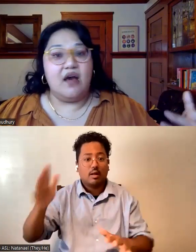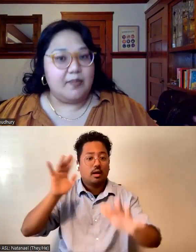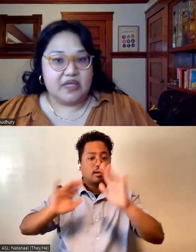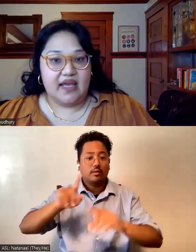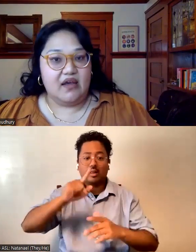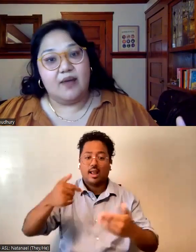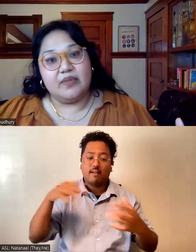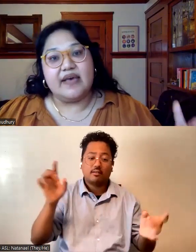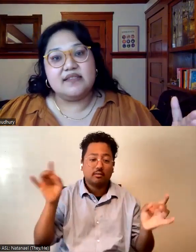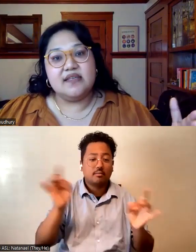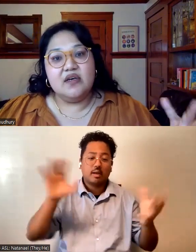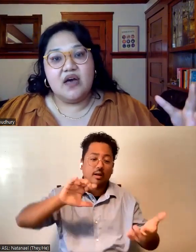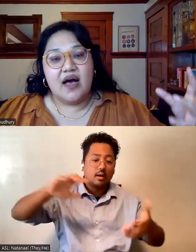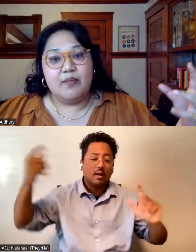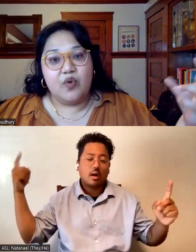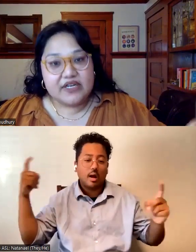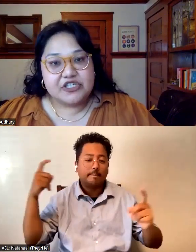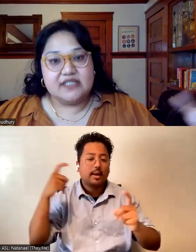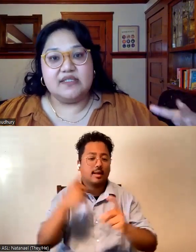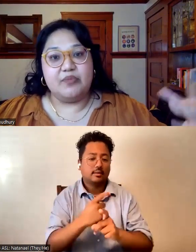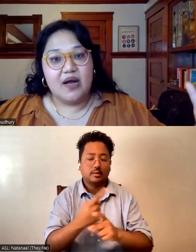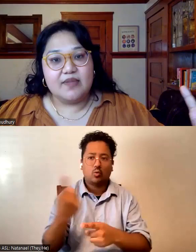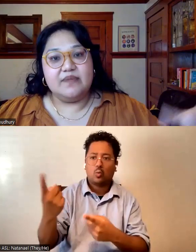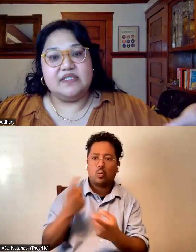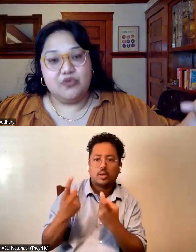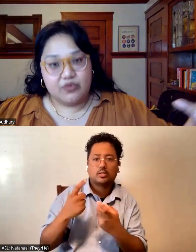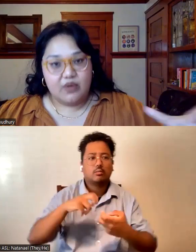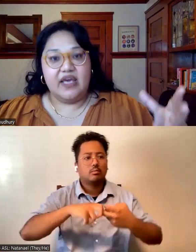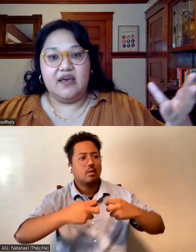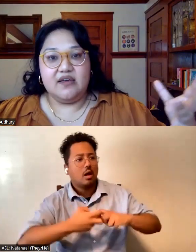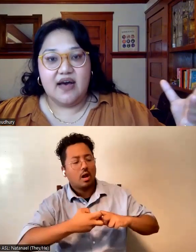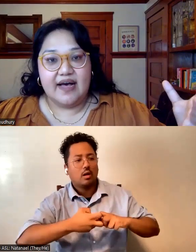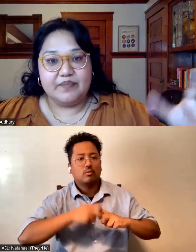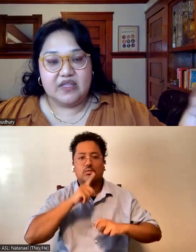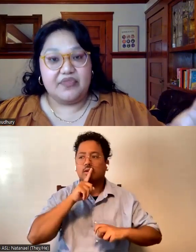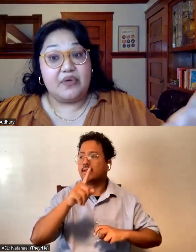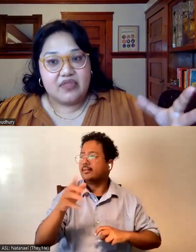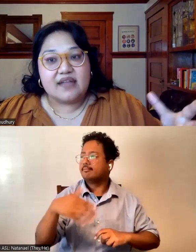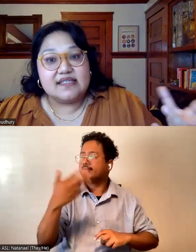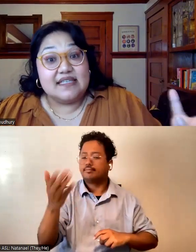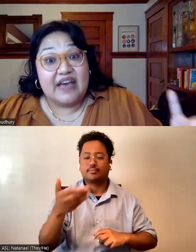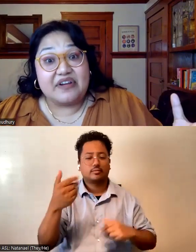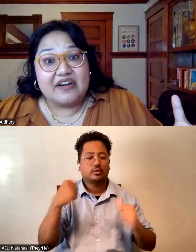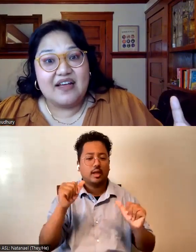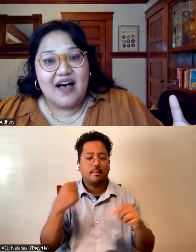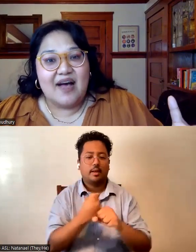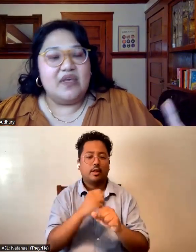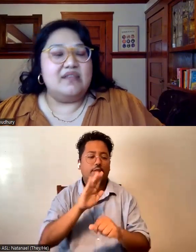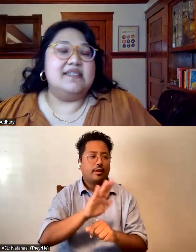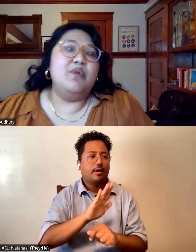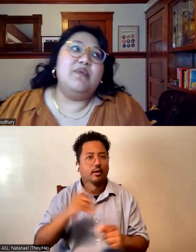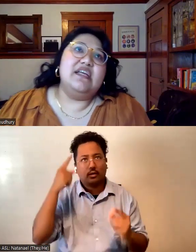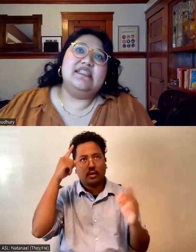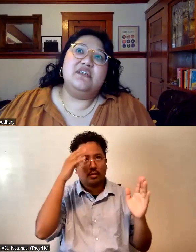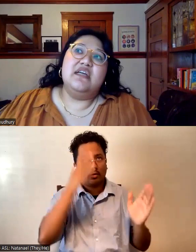messy, complicated, complex questions and problems and growing their thoughts together in